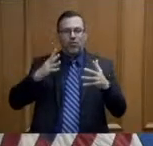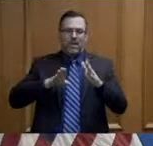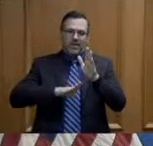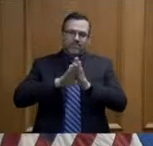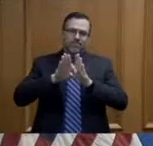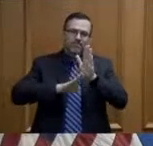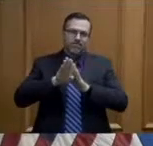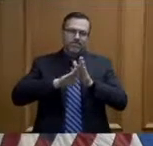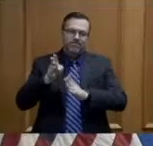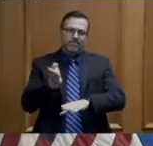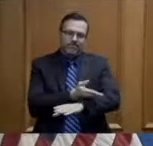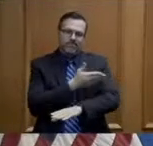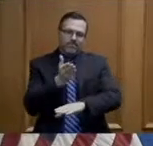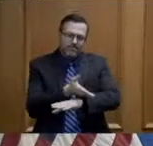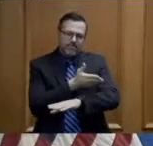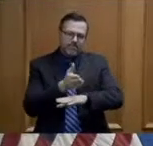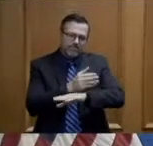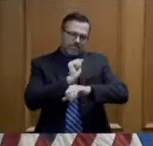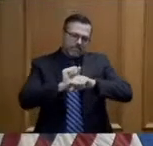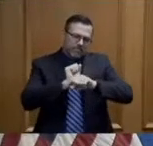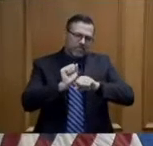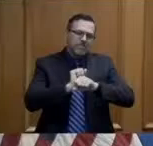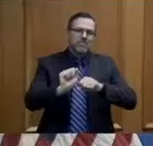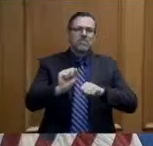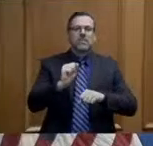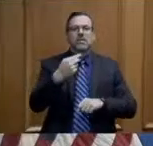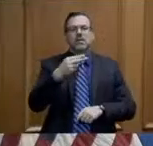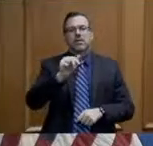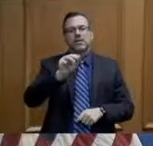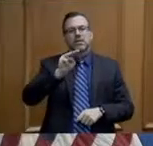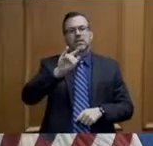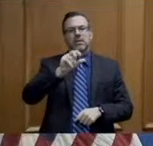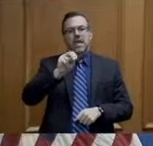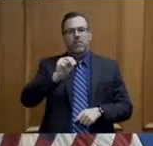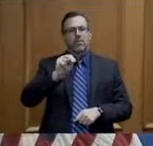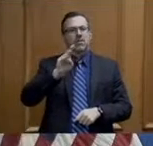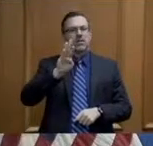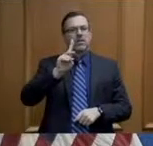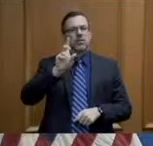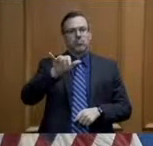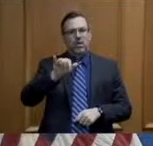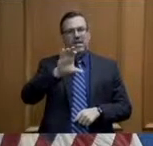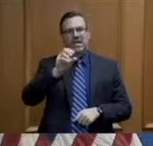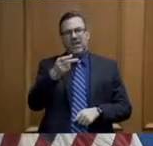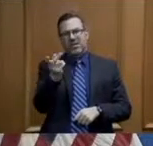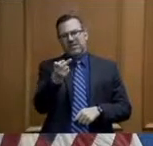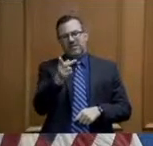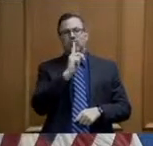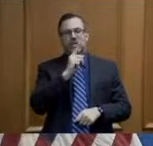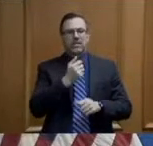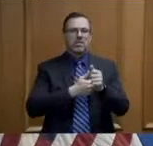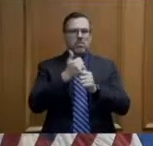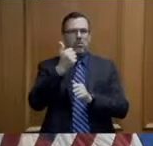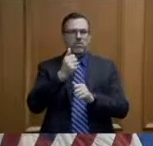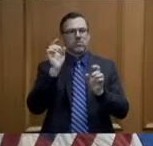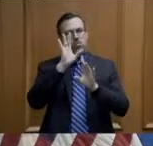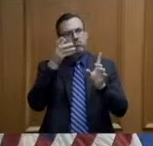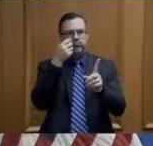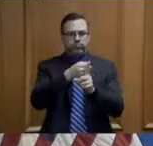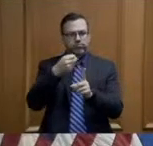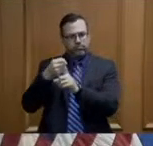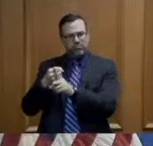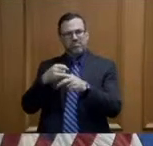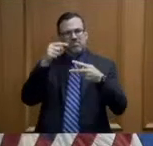emergency management associations there in Hamilton County and in Bradley County in particular, the hardest hit